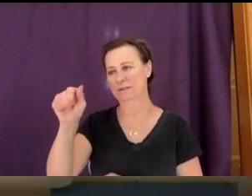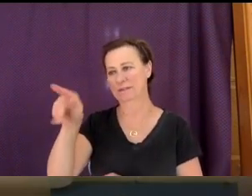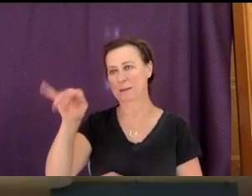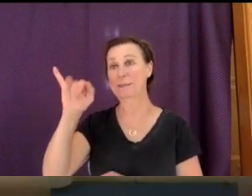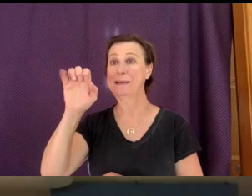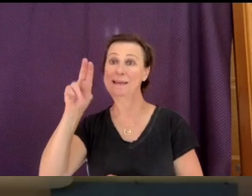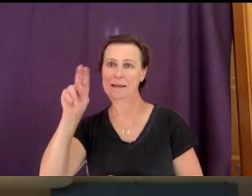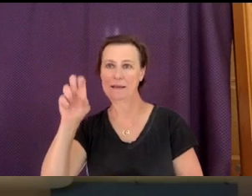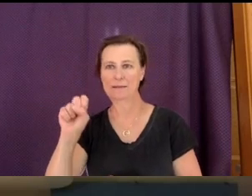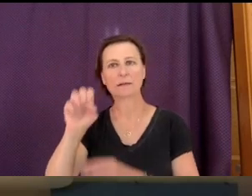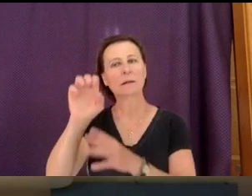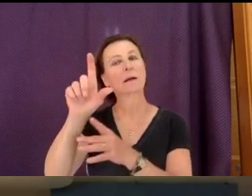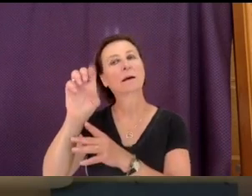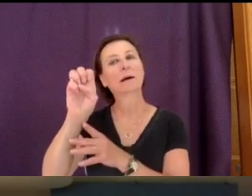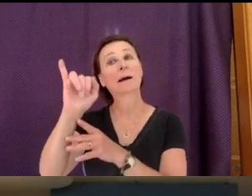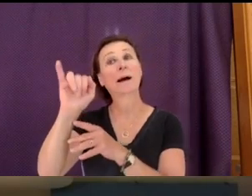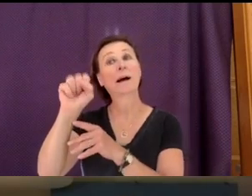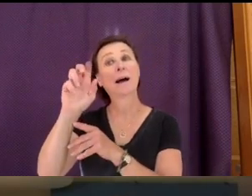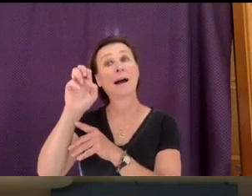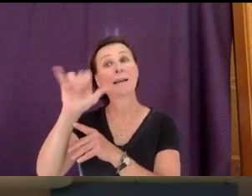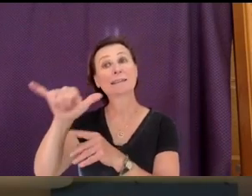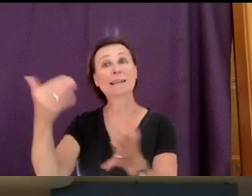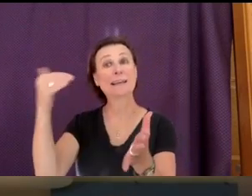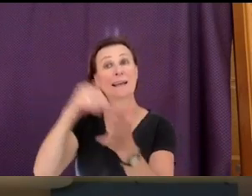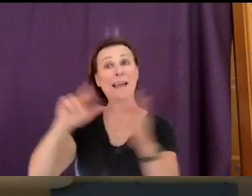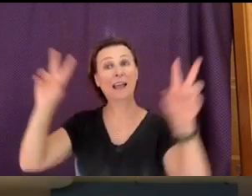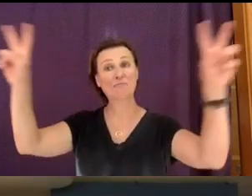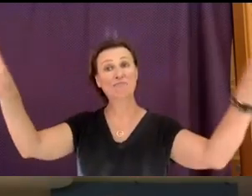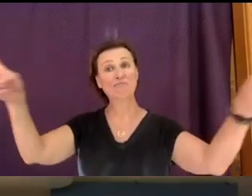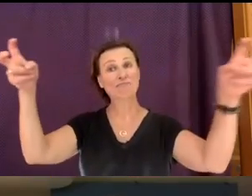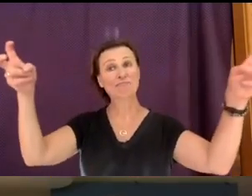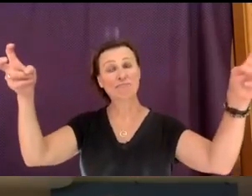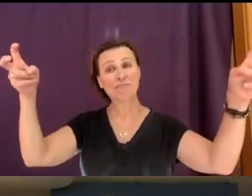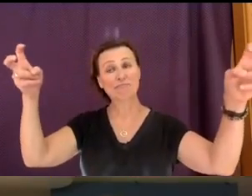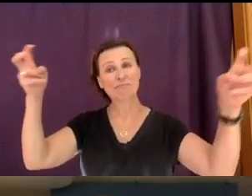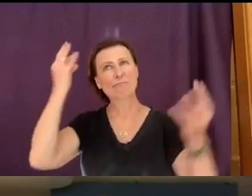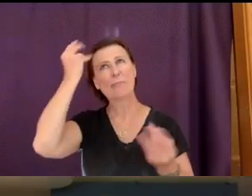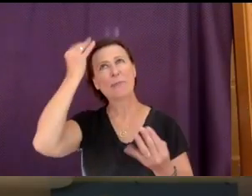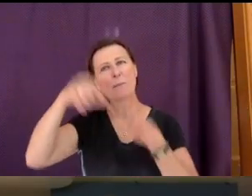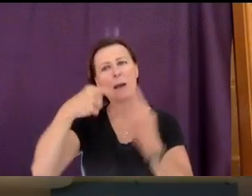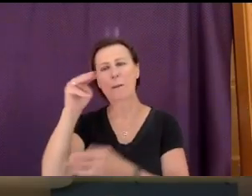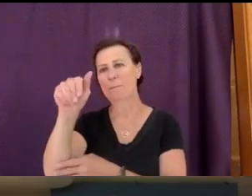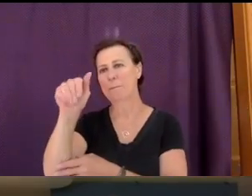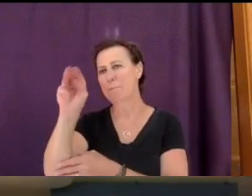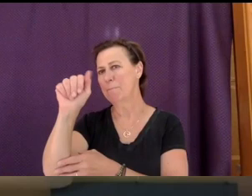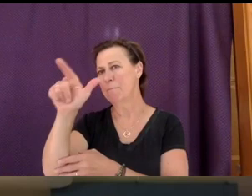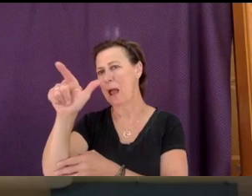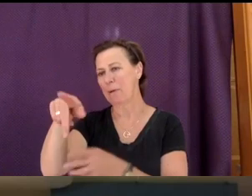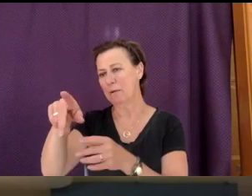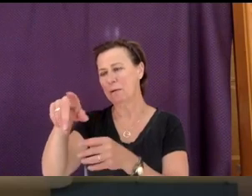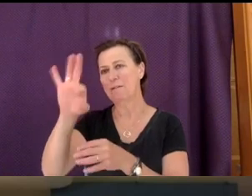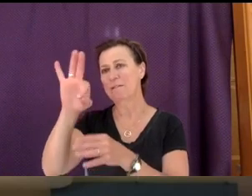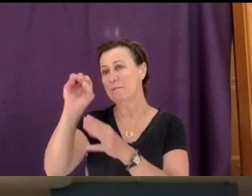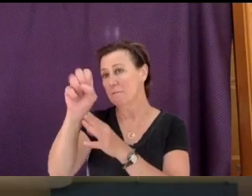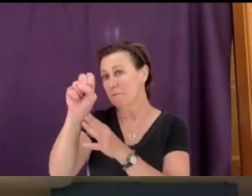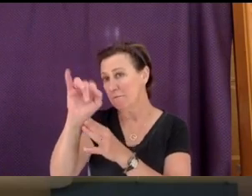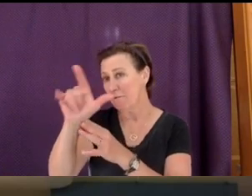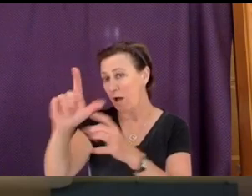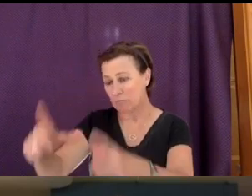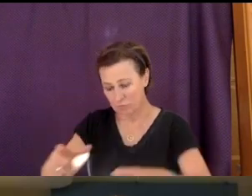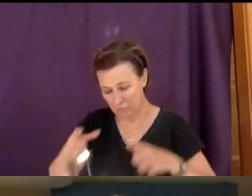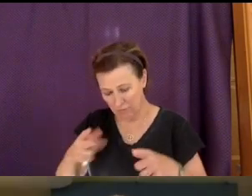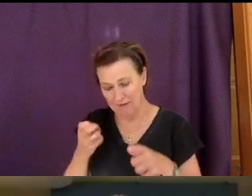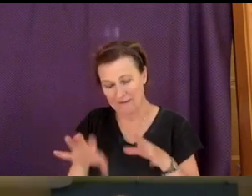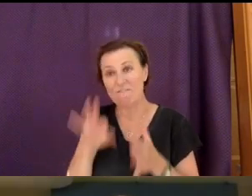Here's Loren Eiseley again as he contemplates a very ancient mammal fossil that he's come upon. He